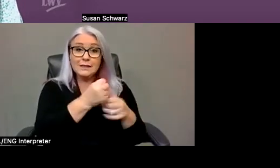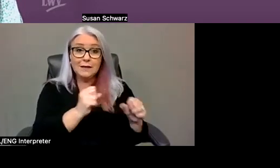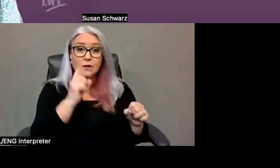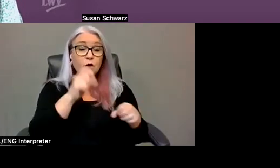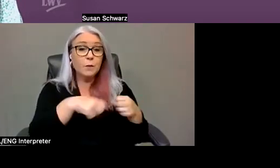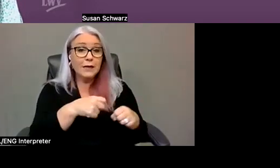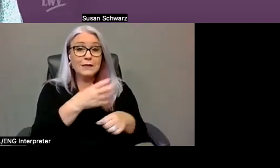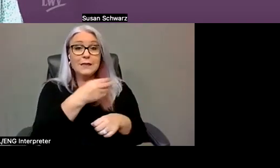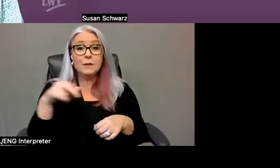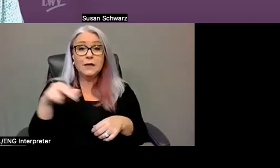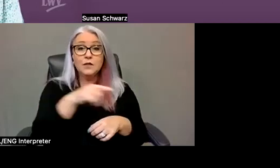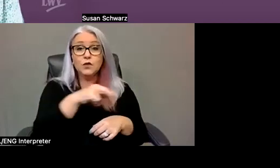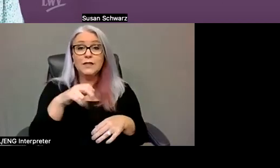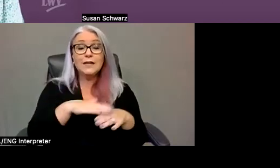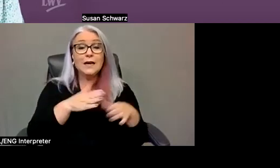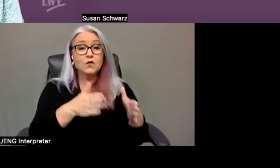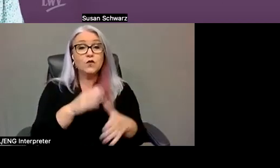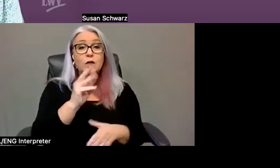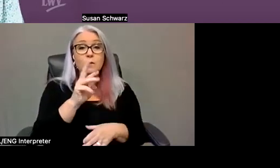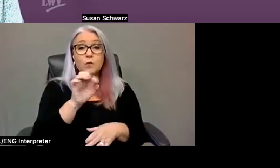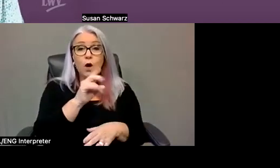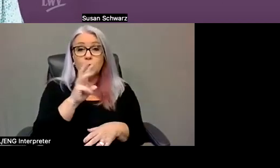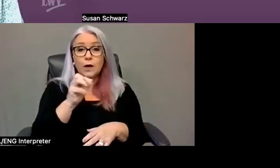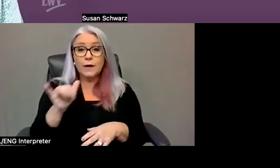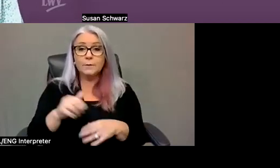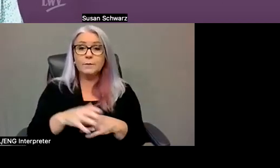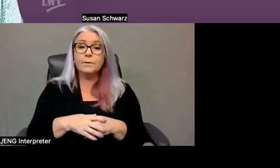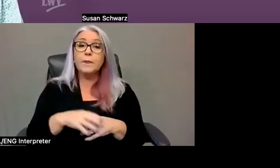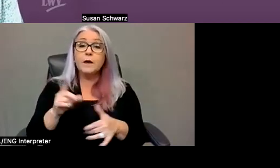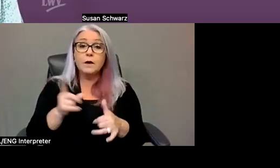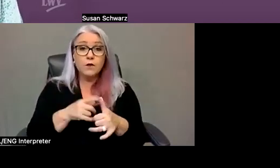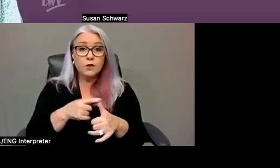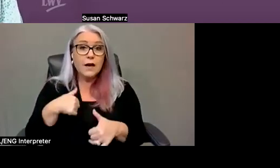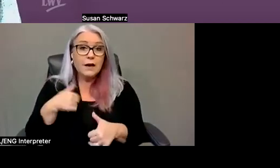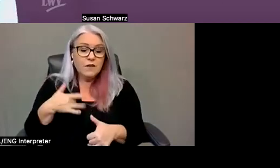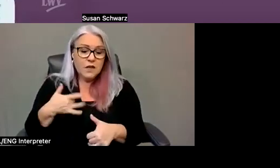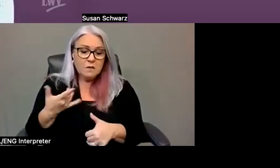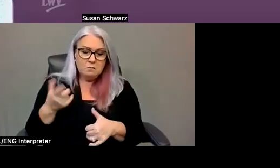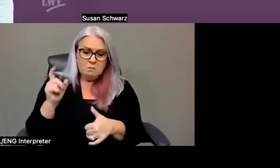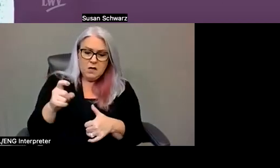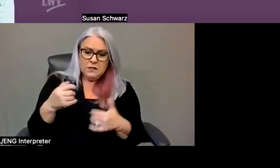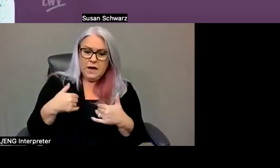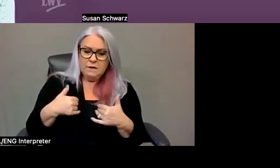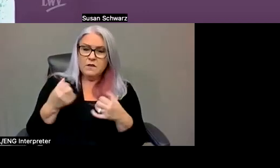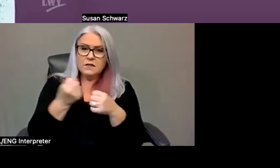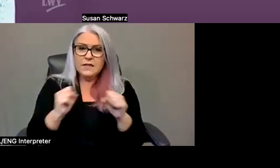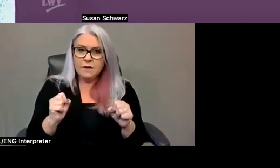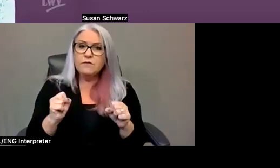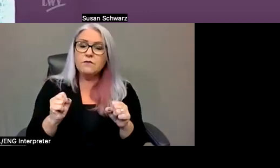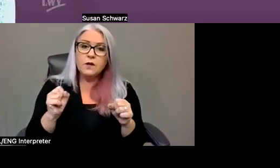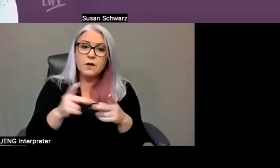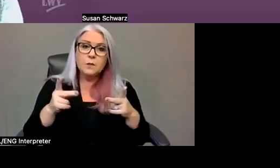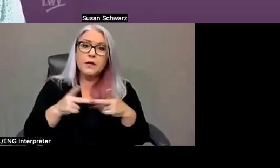Broadway? Well, I think one of the first things, we have to make it a safe place to walk, right? And to that end, we do mandate